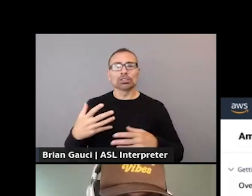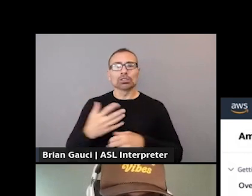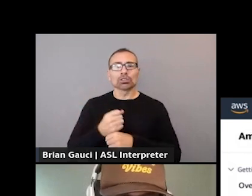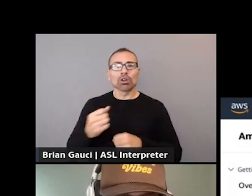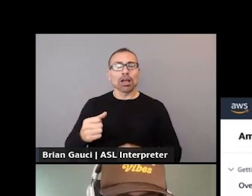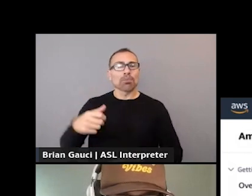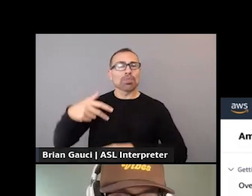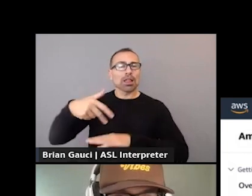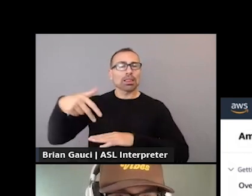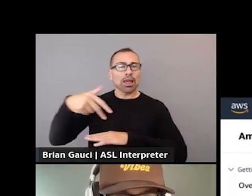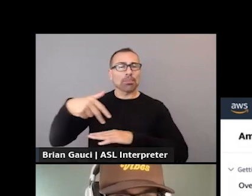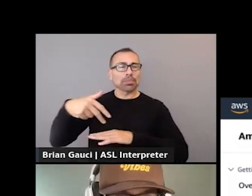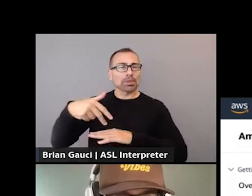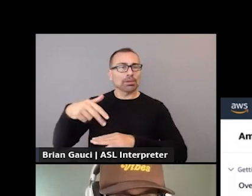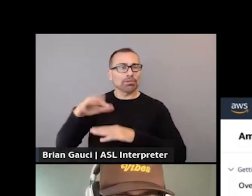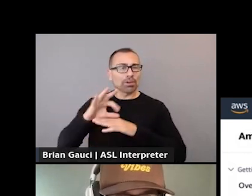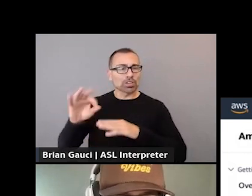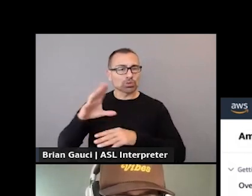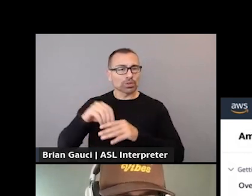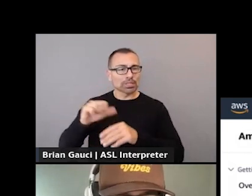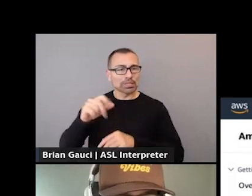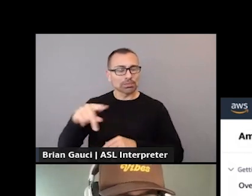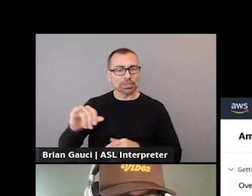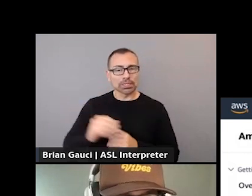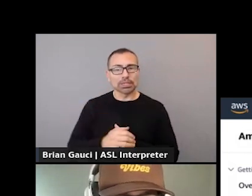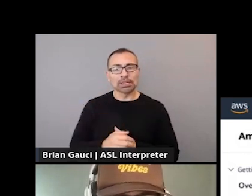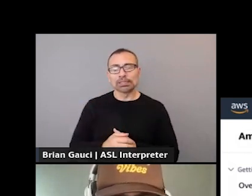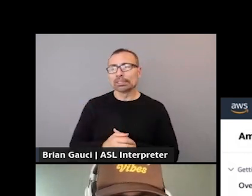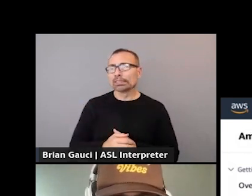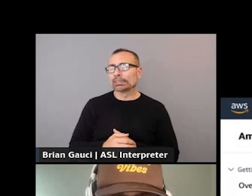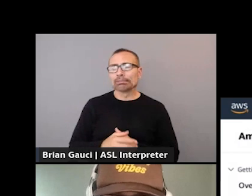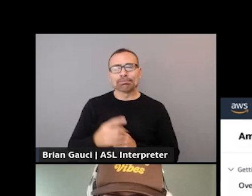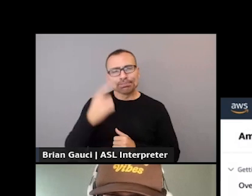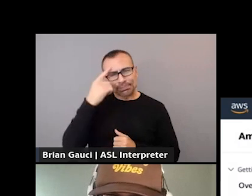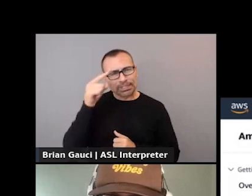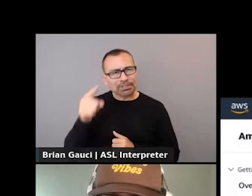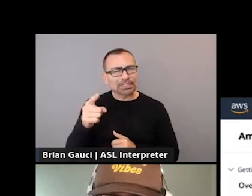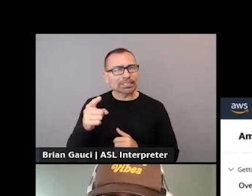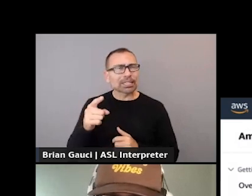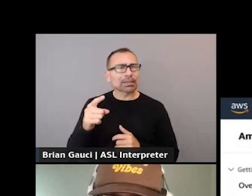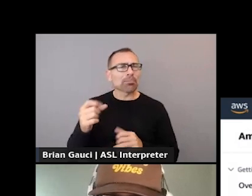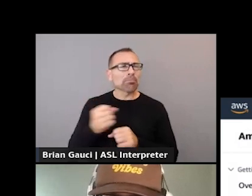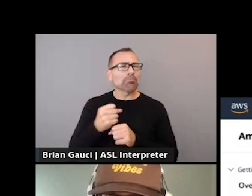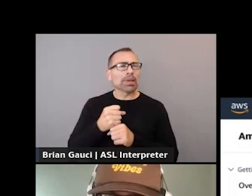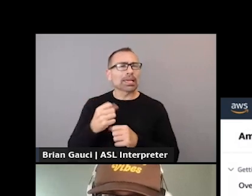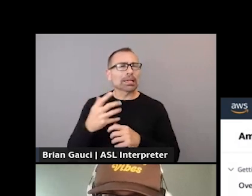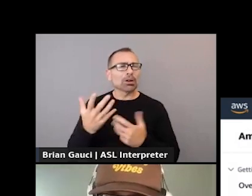Lambda function. Think of this as make a booking or